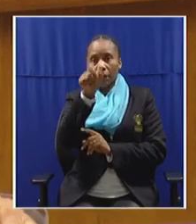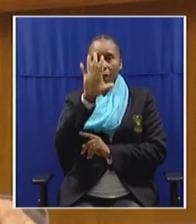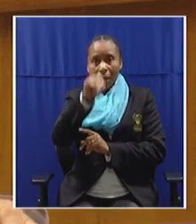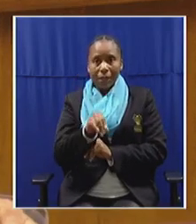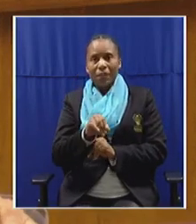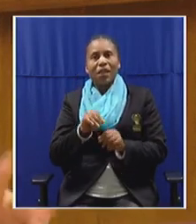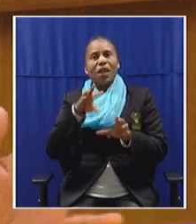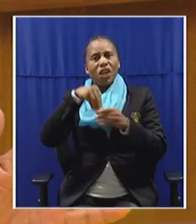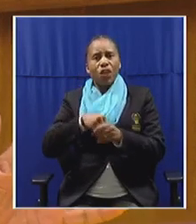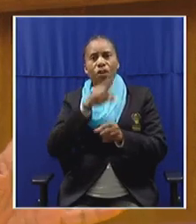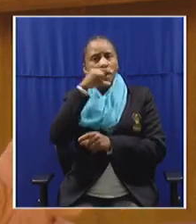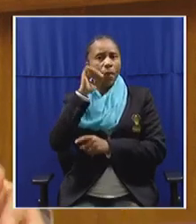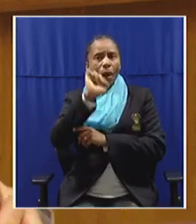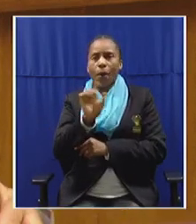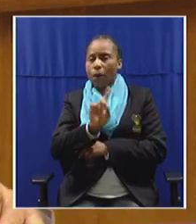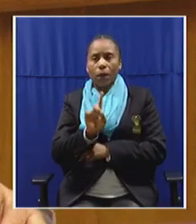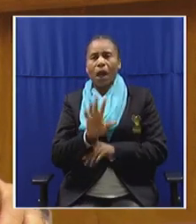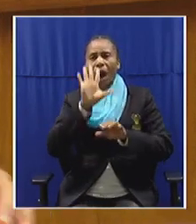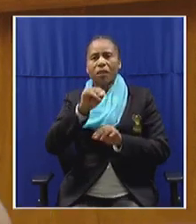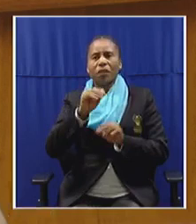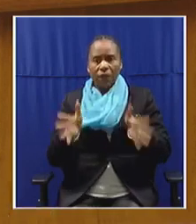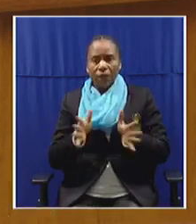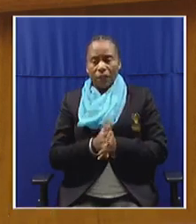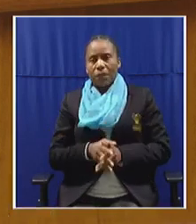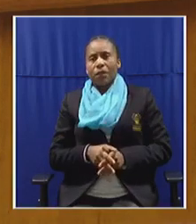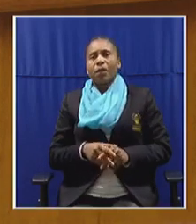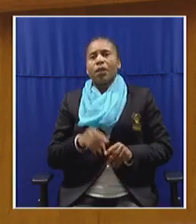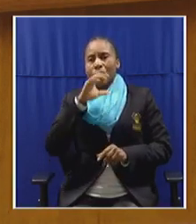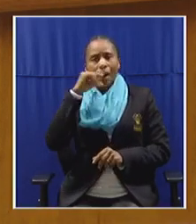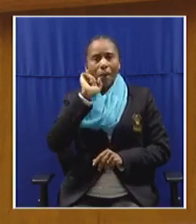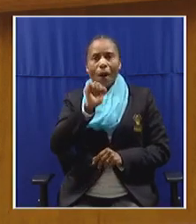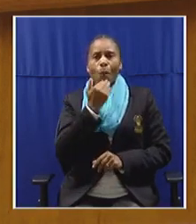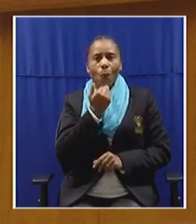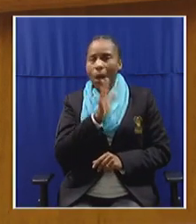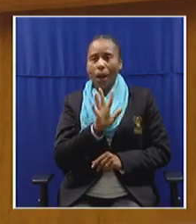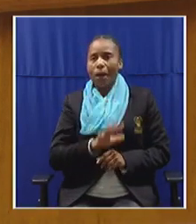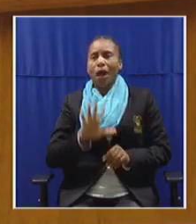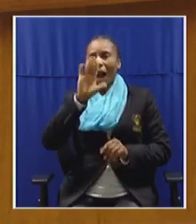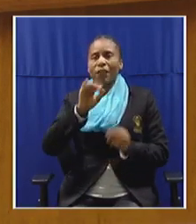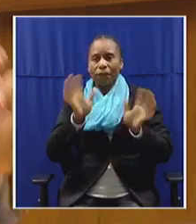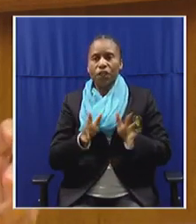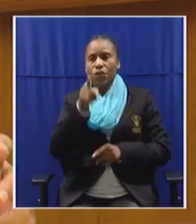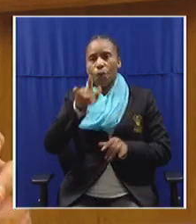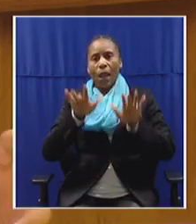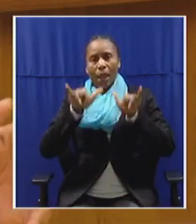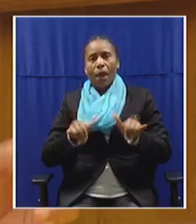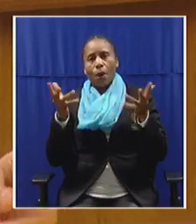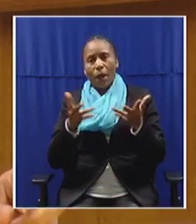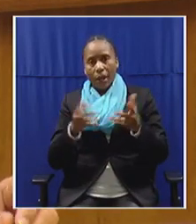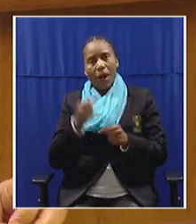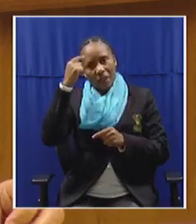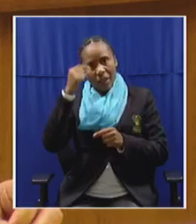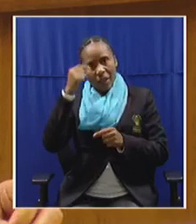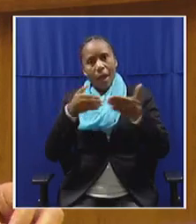name. Where do you live? So I think it is very, very important that what has happened pre-1994, where